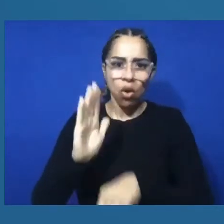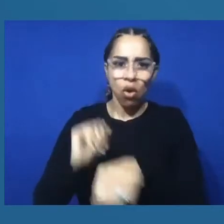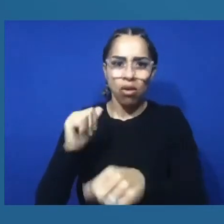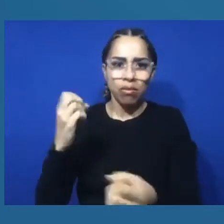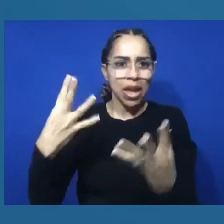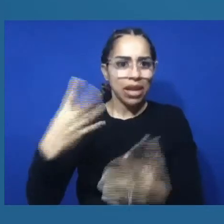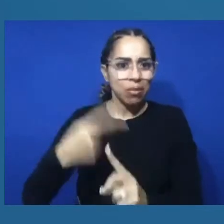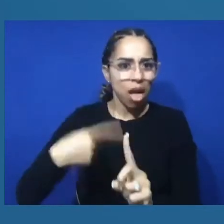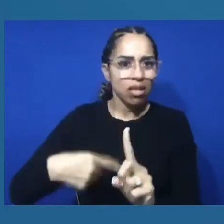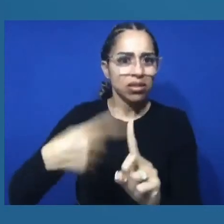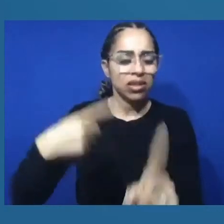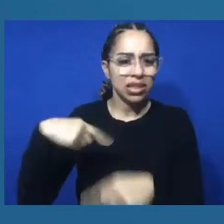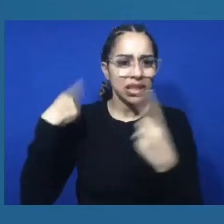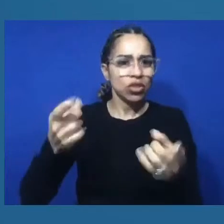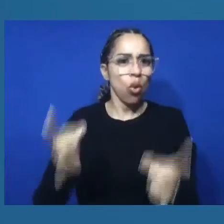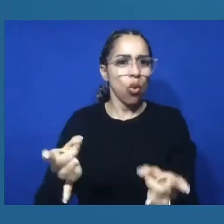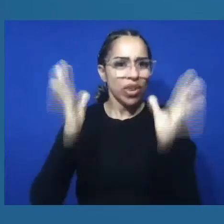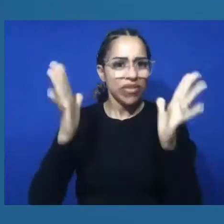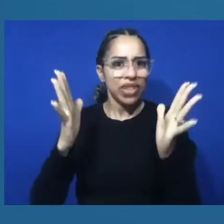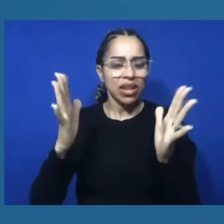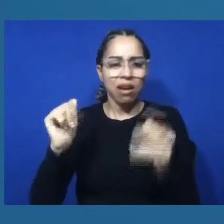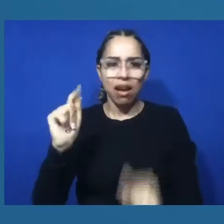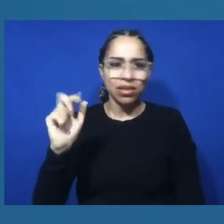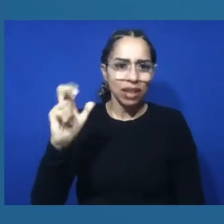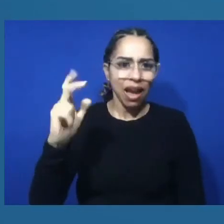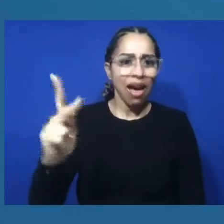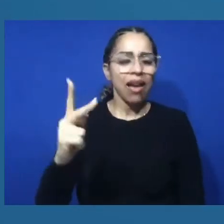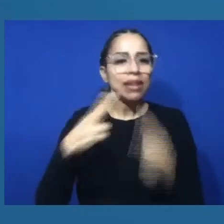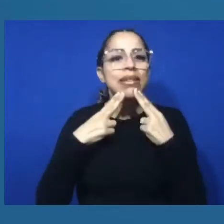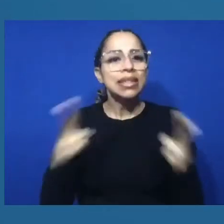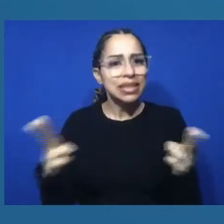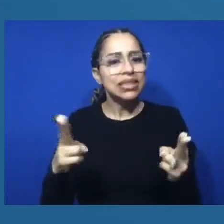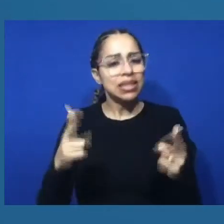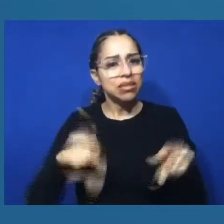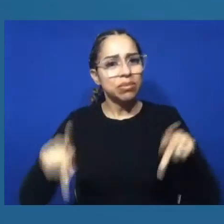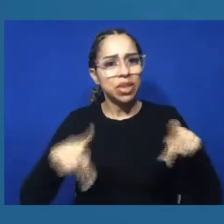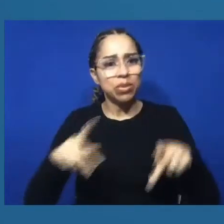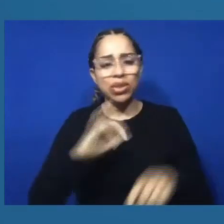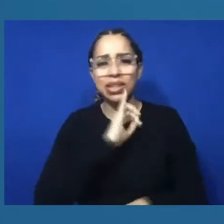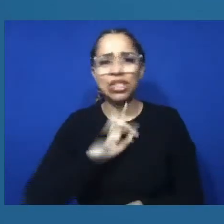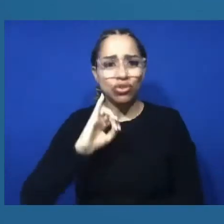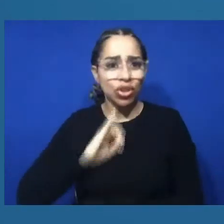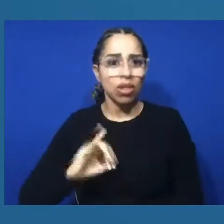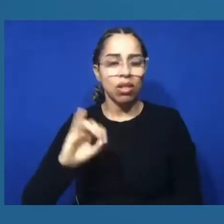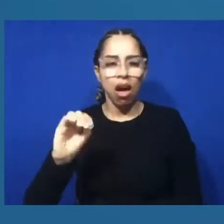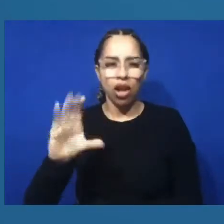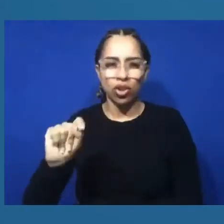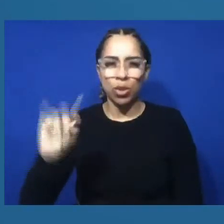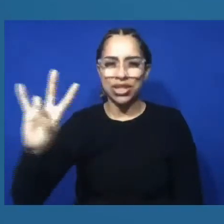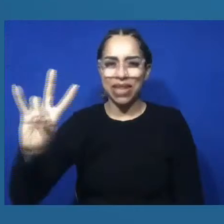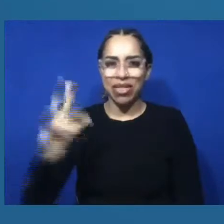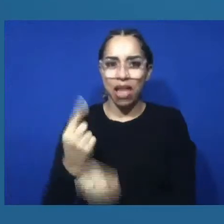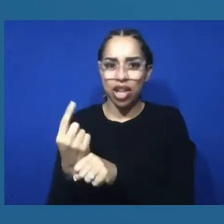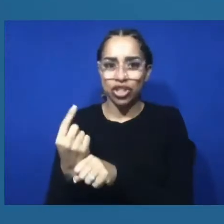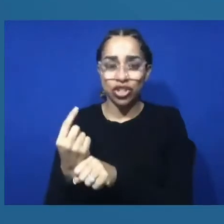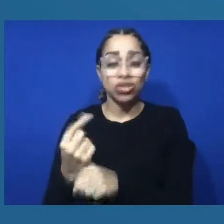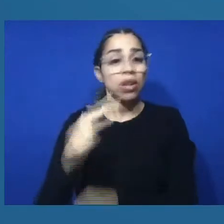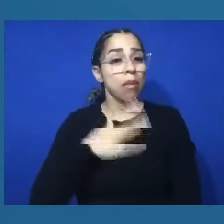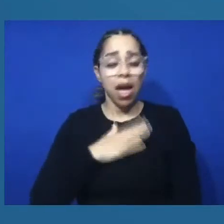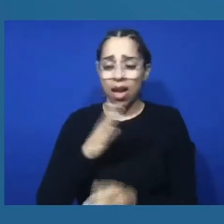barbaric attack on innocent civilians in Israel that occurred on October 7th of last year. My main priority has been bringing